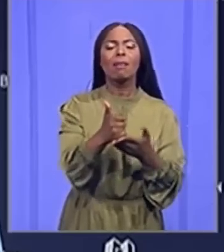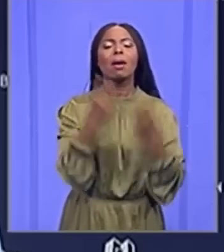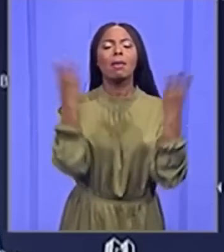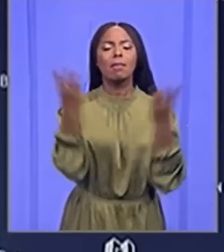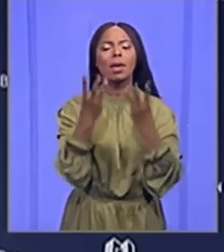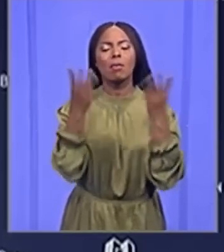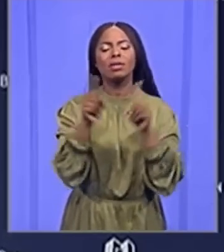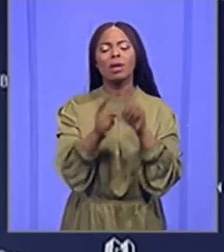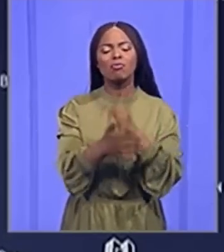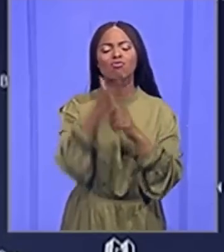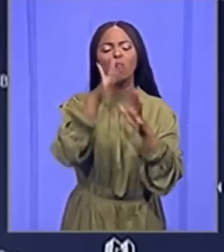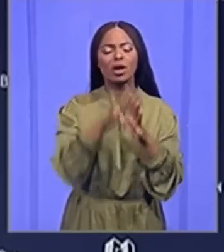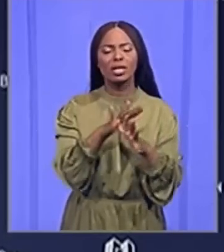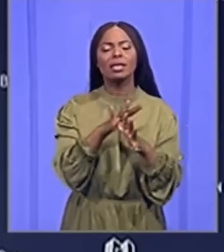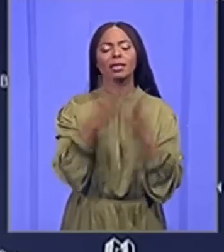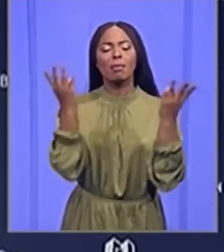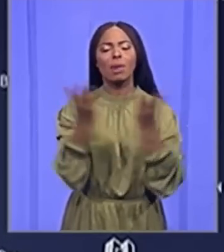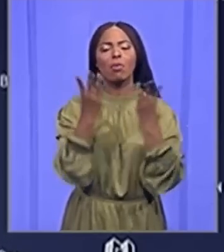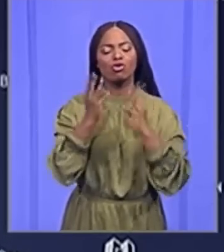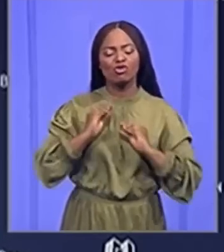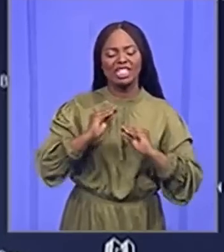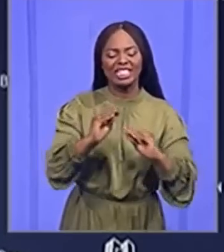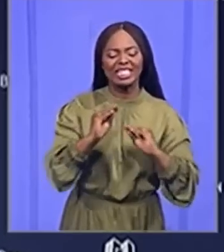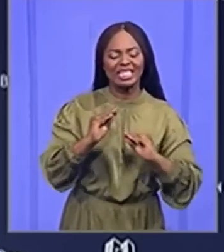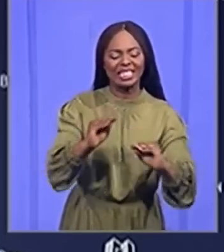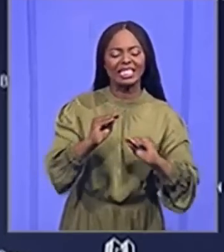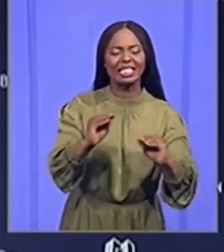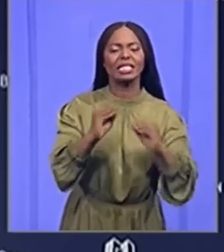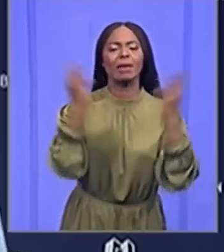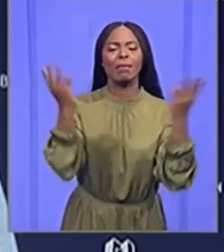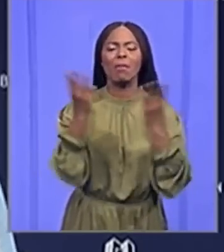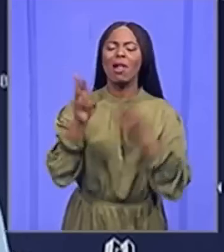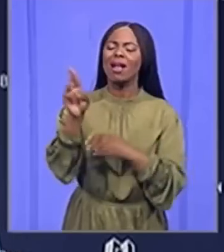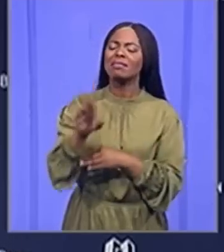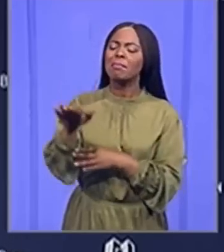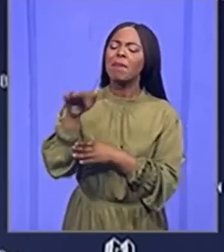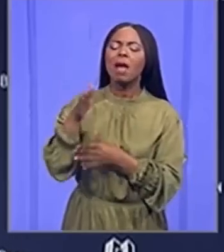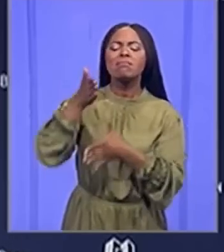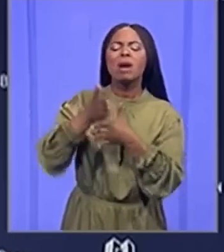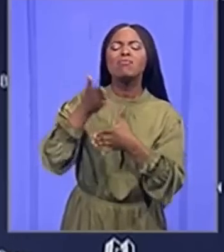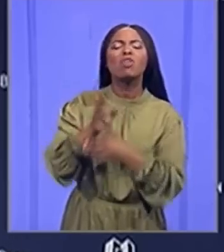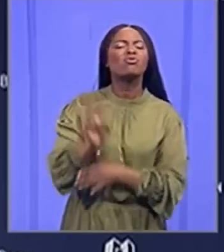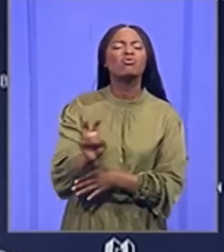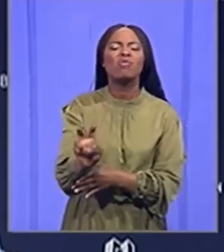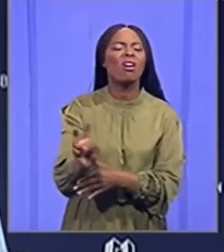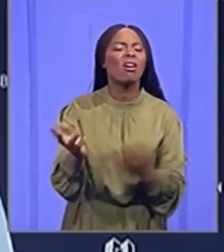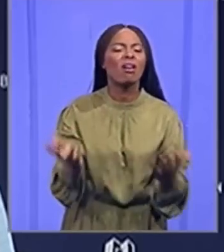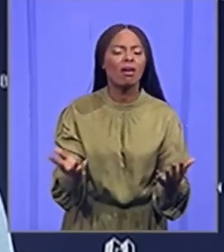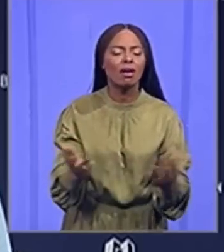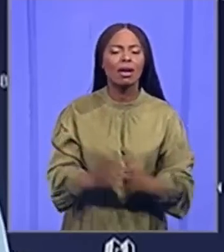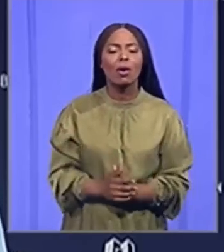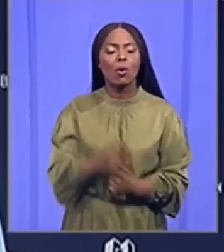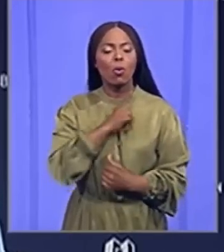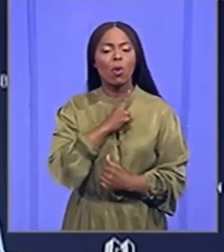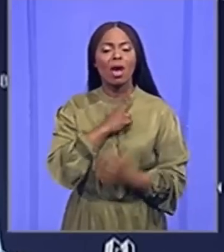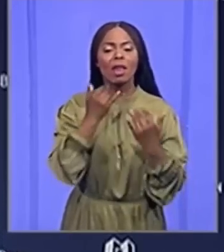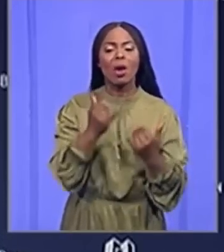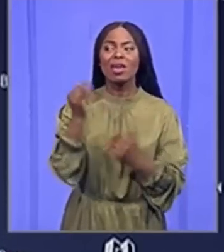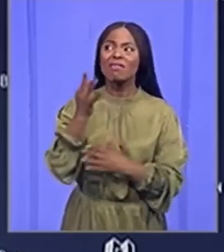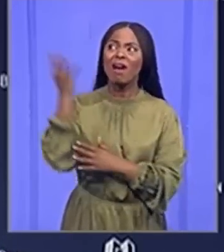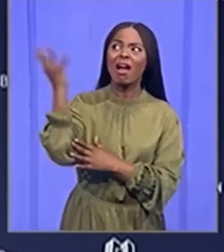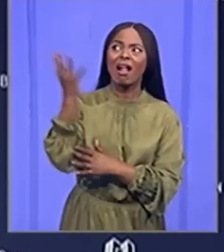go ruta batho ka gore na e ka ba ba šoma jwang e se ka ba e le gore mohlomongwe mo dipoledišanong tša